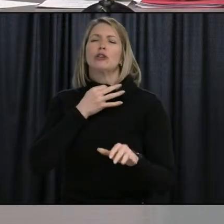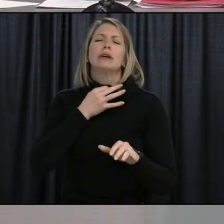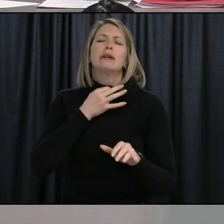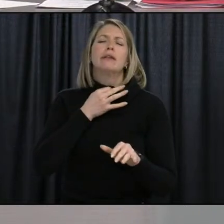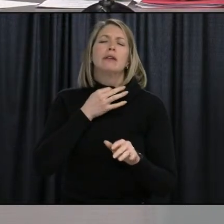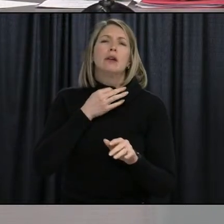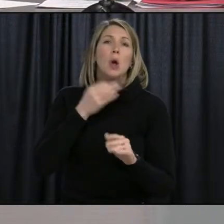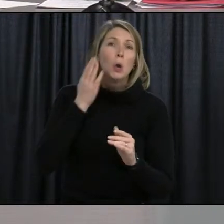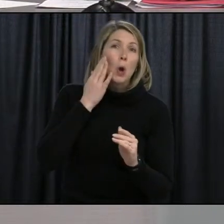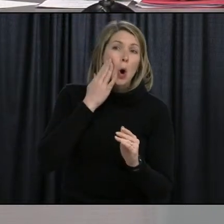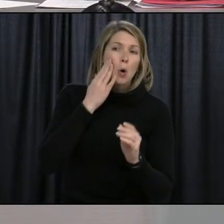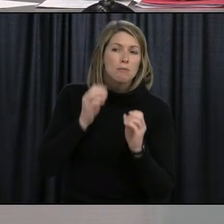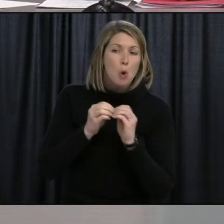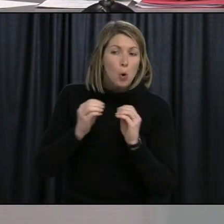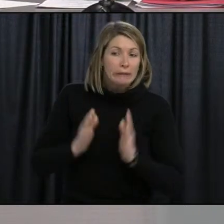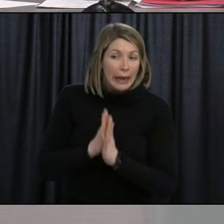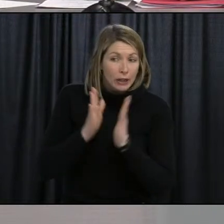not